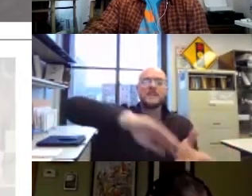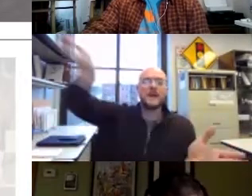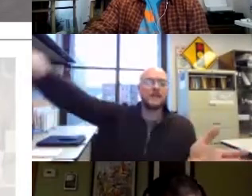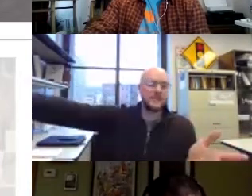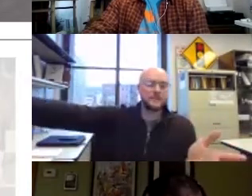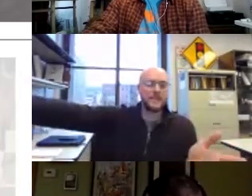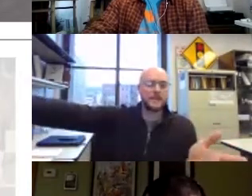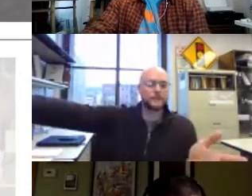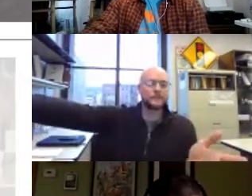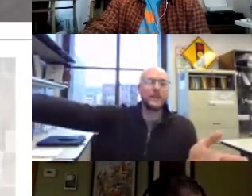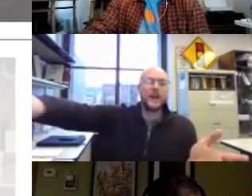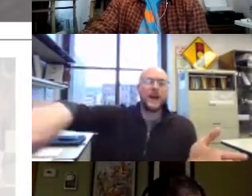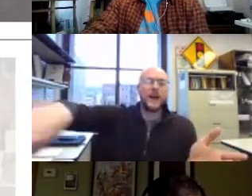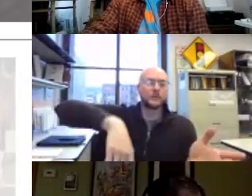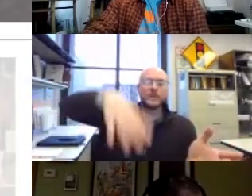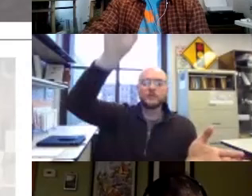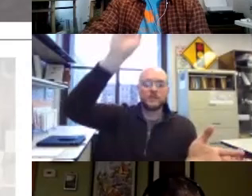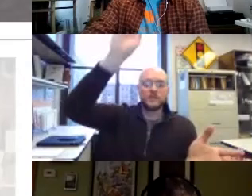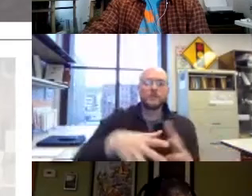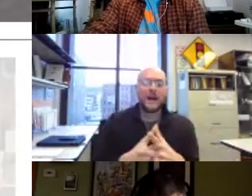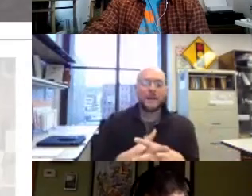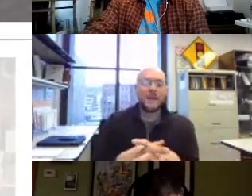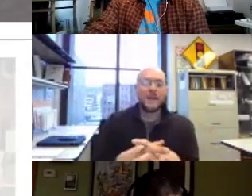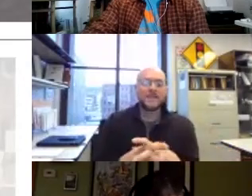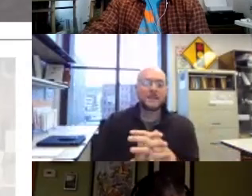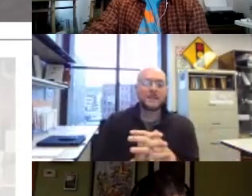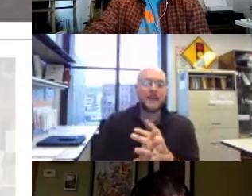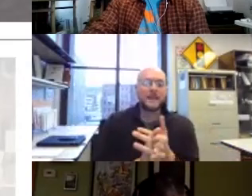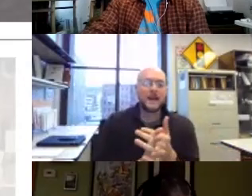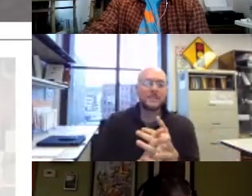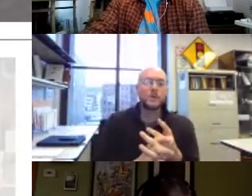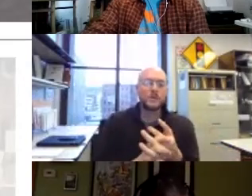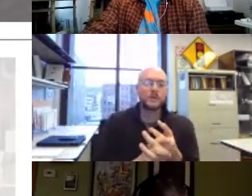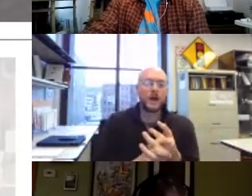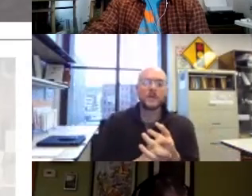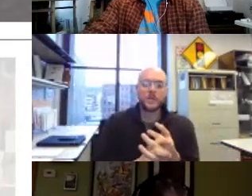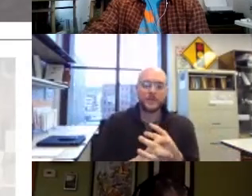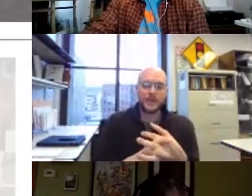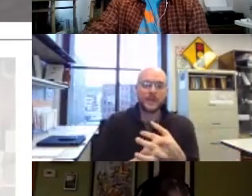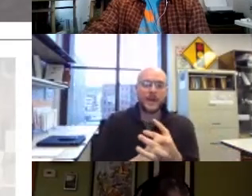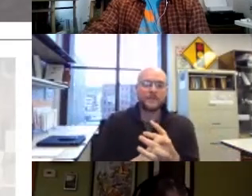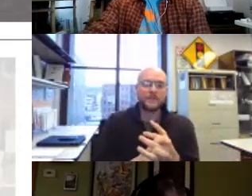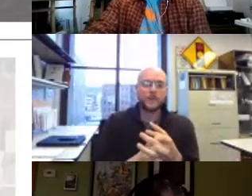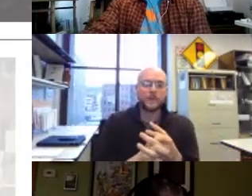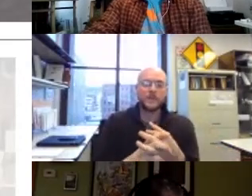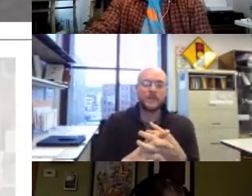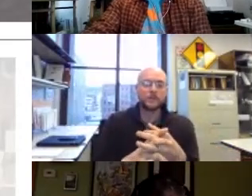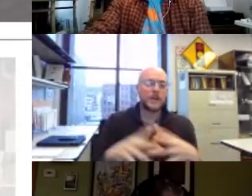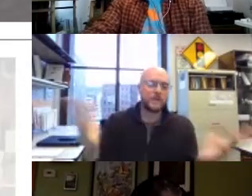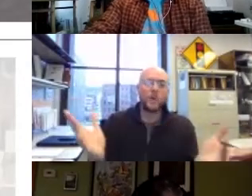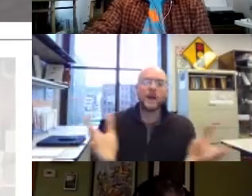Avenue outside of the signal cycle, and really just make things a lot smoother operationally for